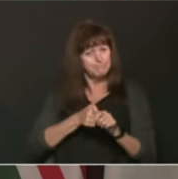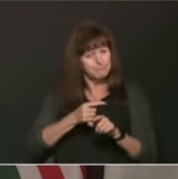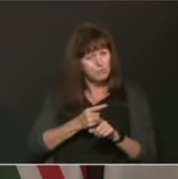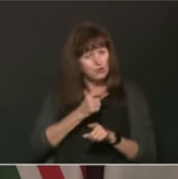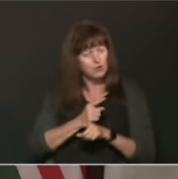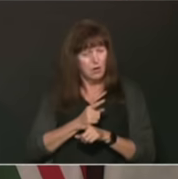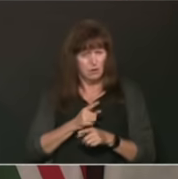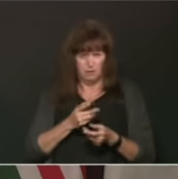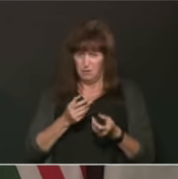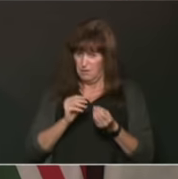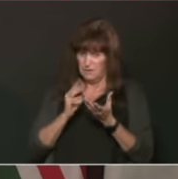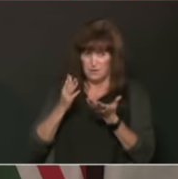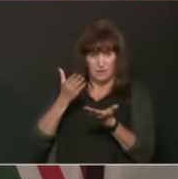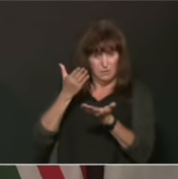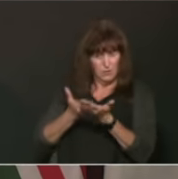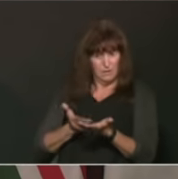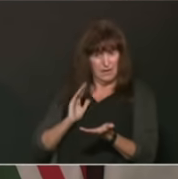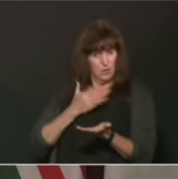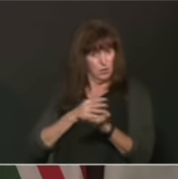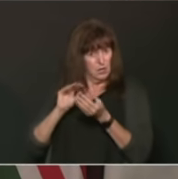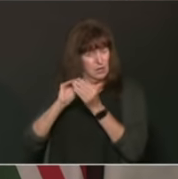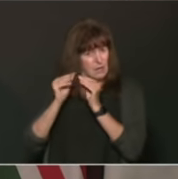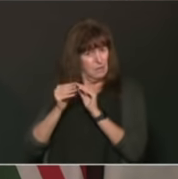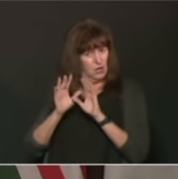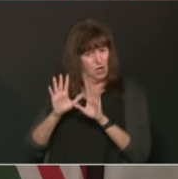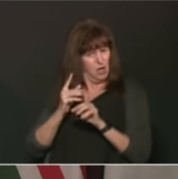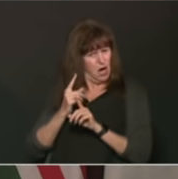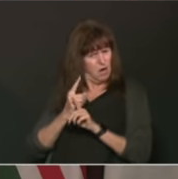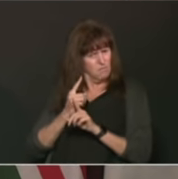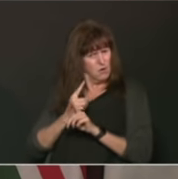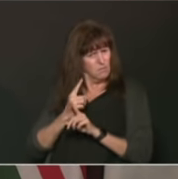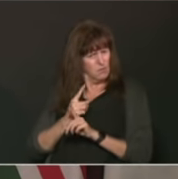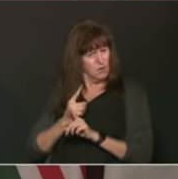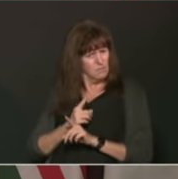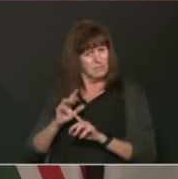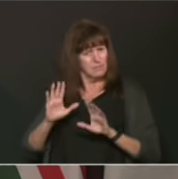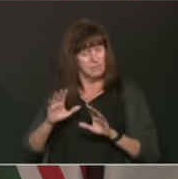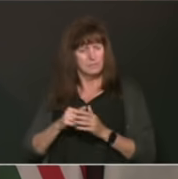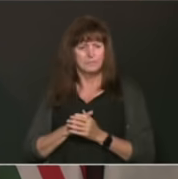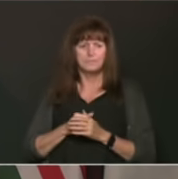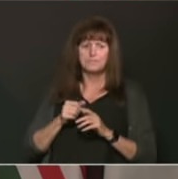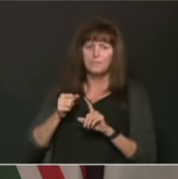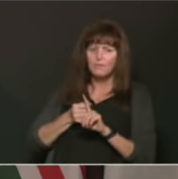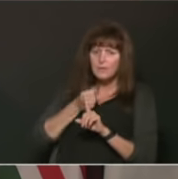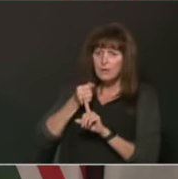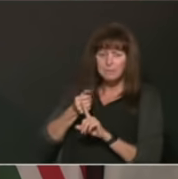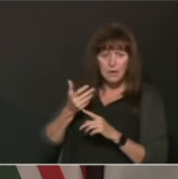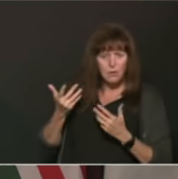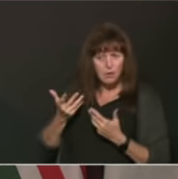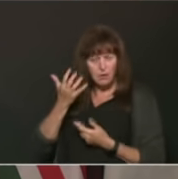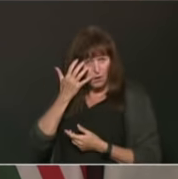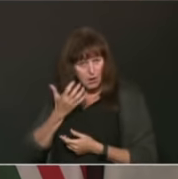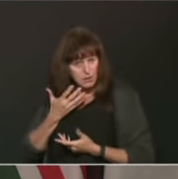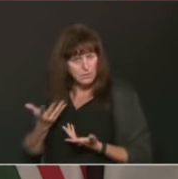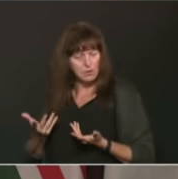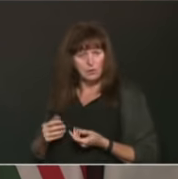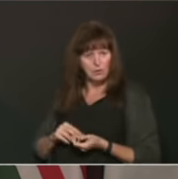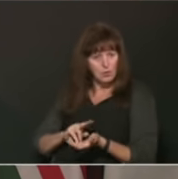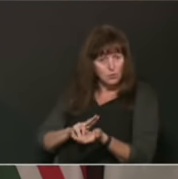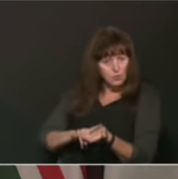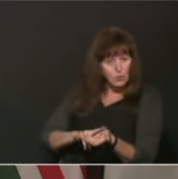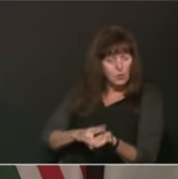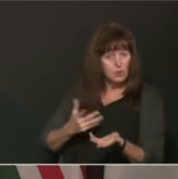reasonable, and our impact on our hospital partners, our hardworking nurses, respiratory